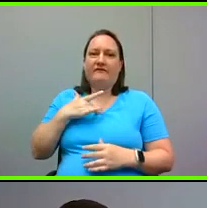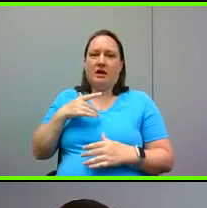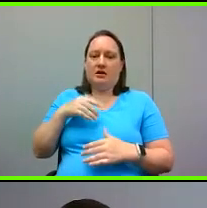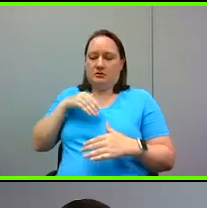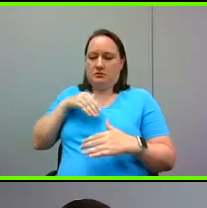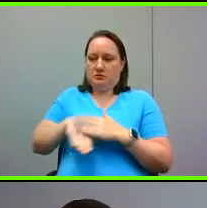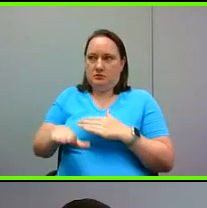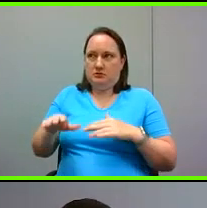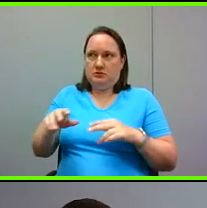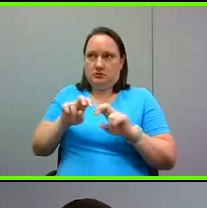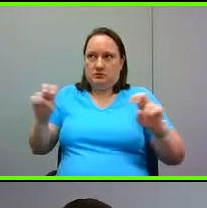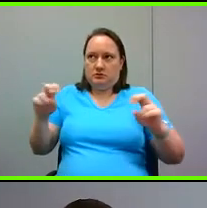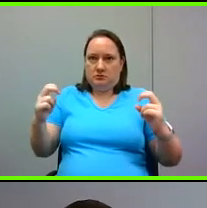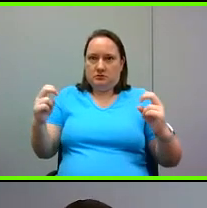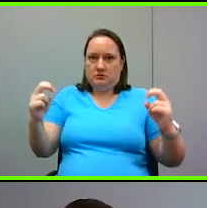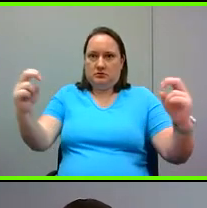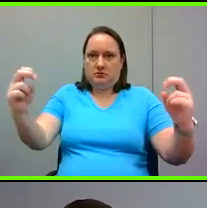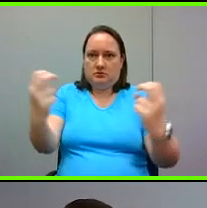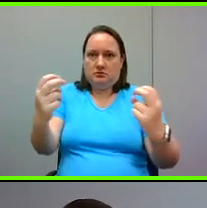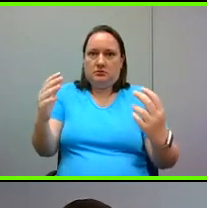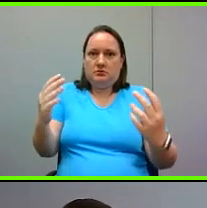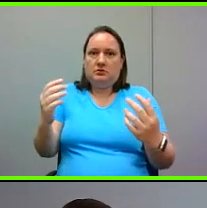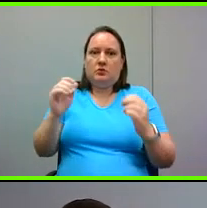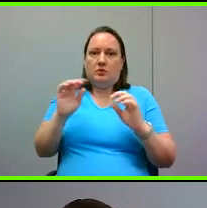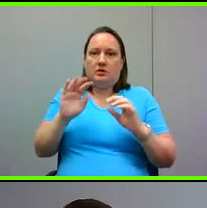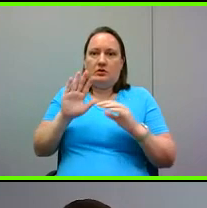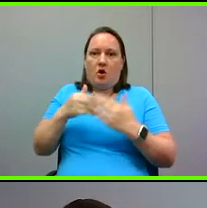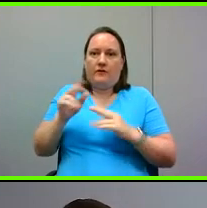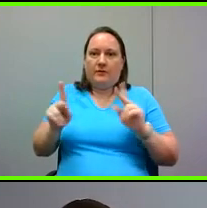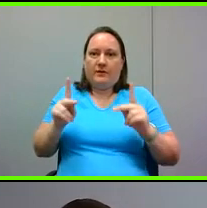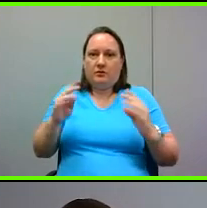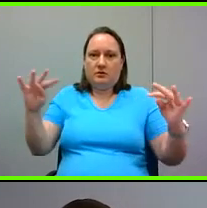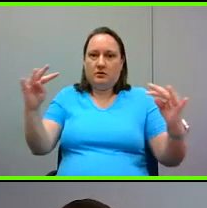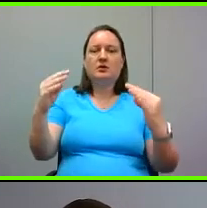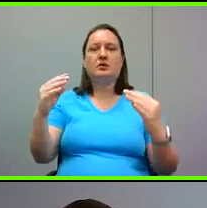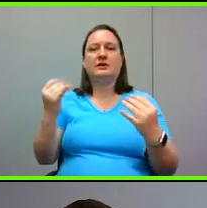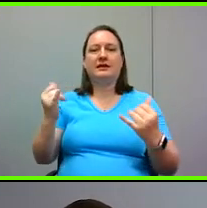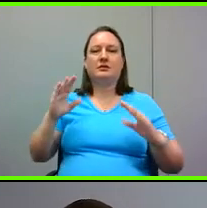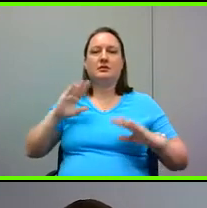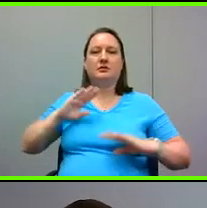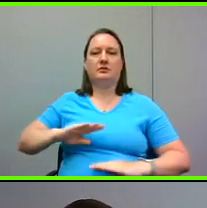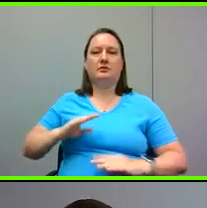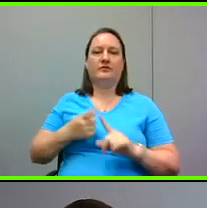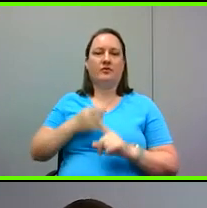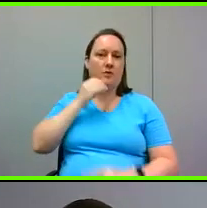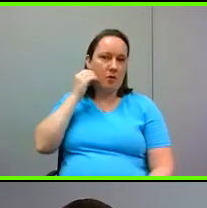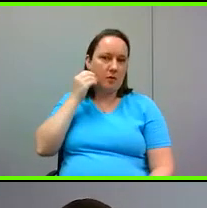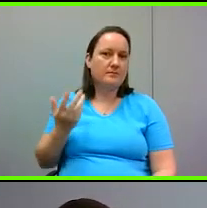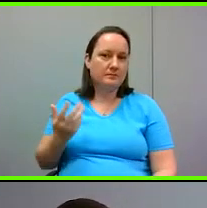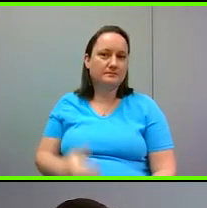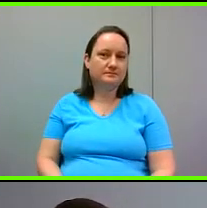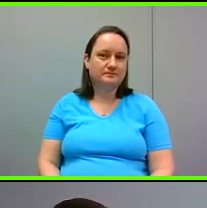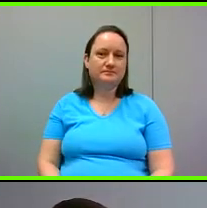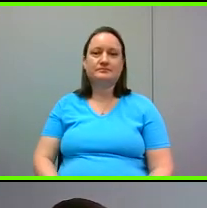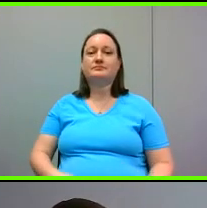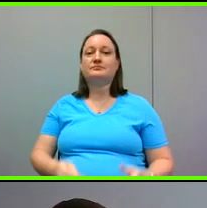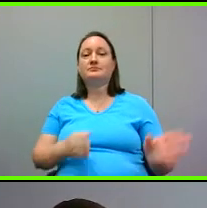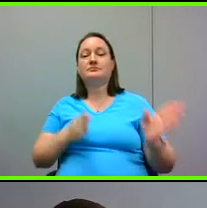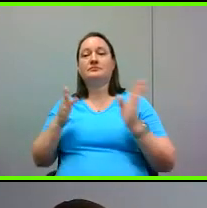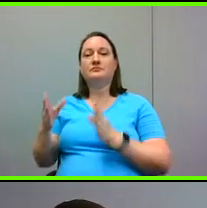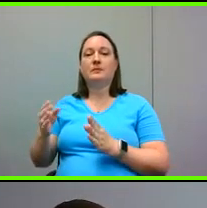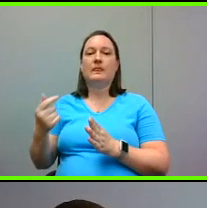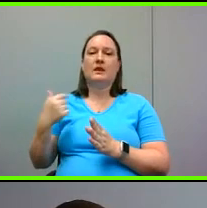the table with us as they normally would have. So they were able to do it from home virtually. We have been doing a good number of virtual services